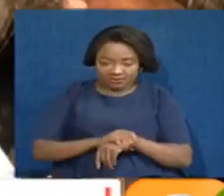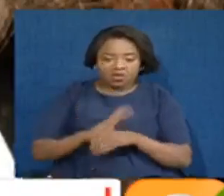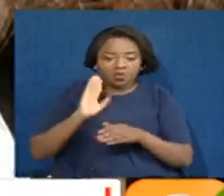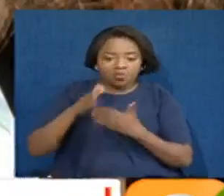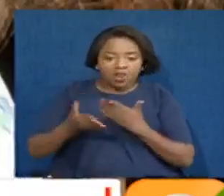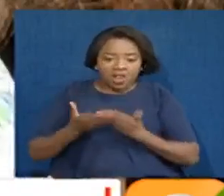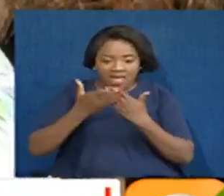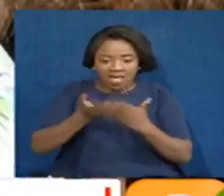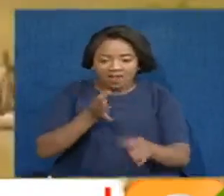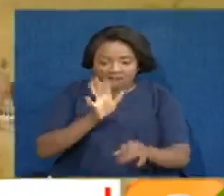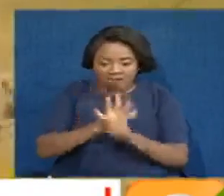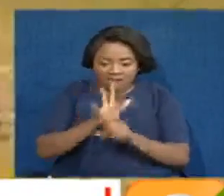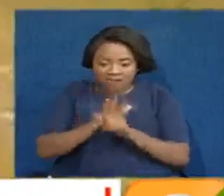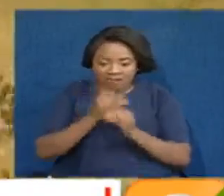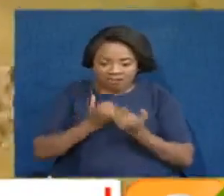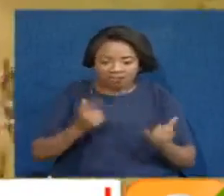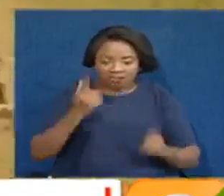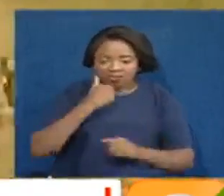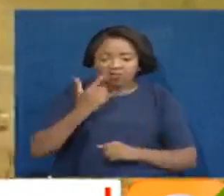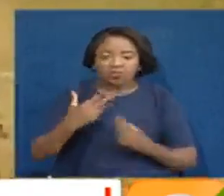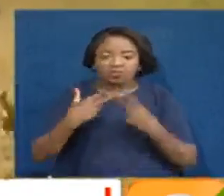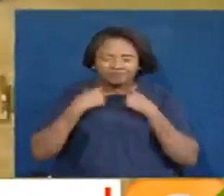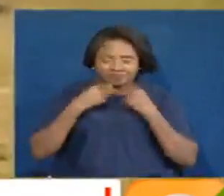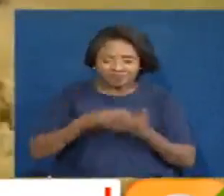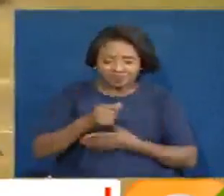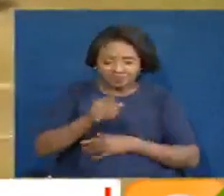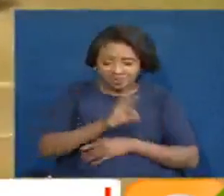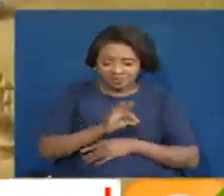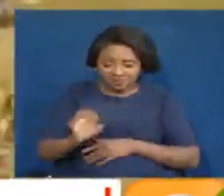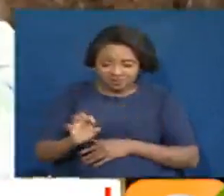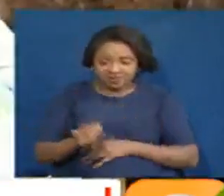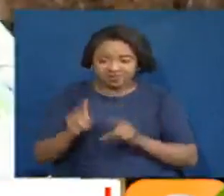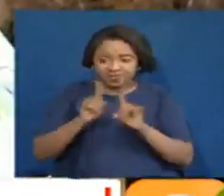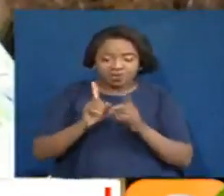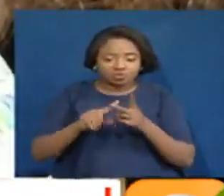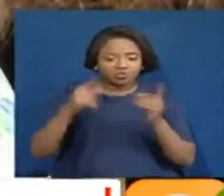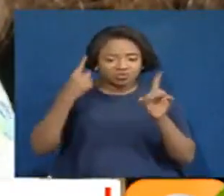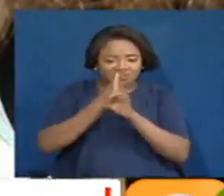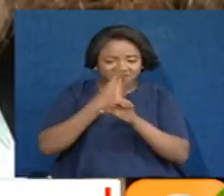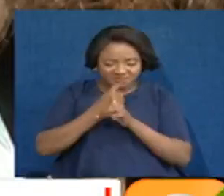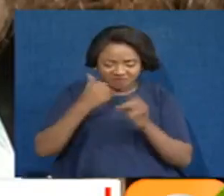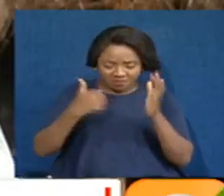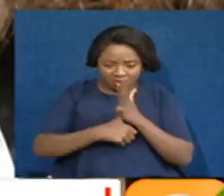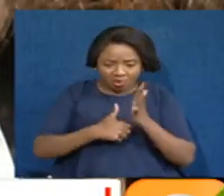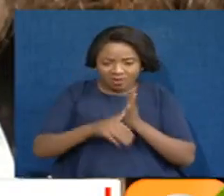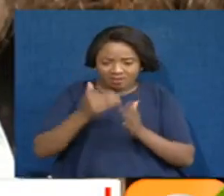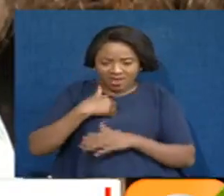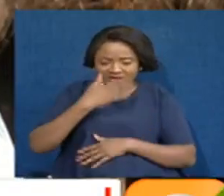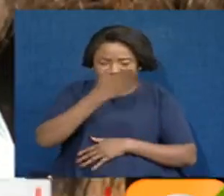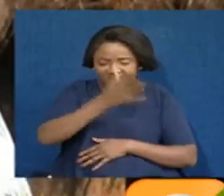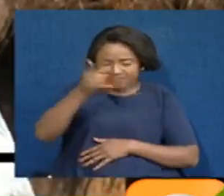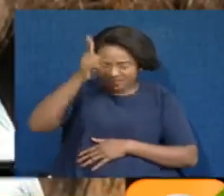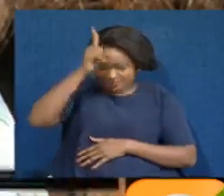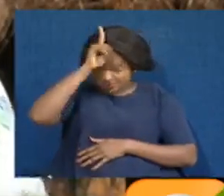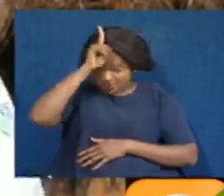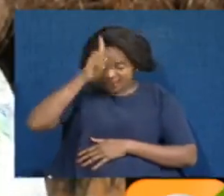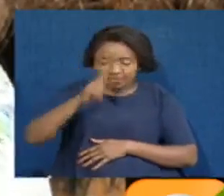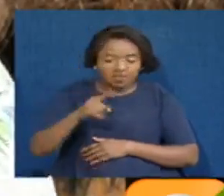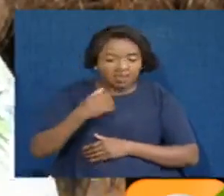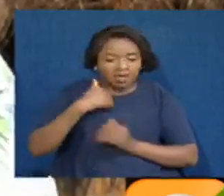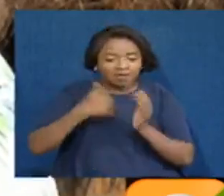ambao wesi kulipa fees. Shita ambazo siko mashinani mingi ni watoto ambao wako